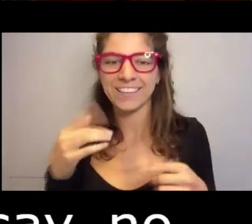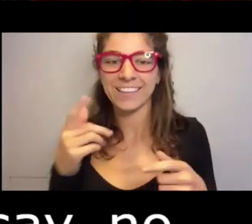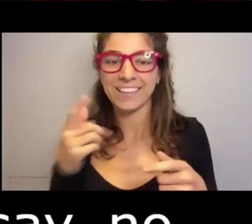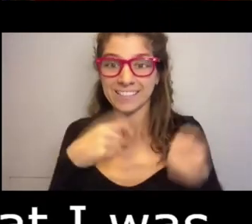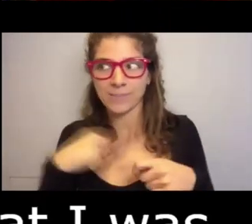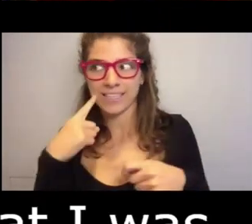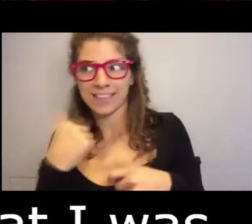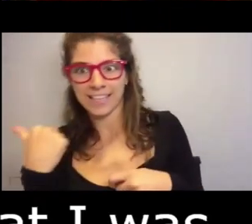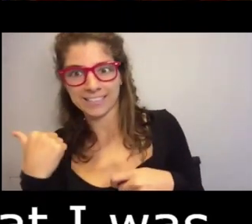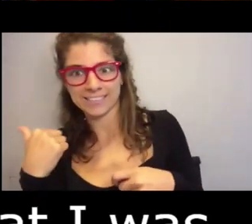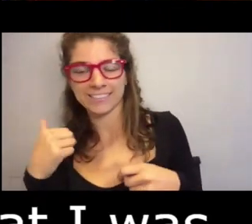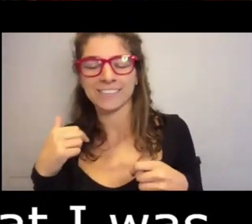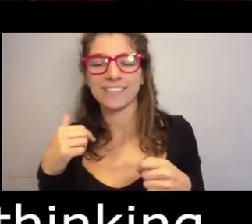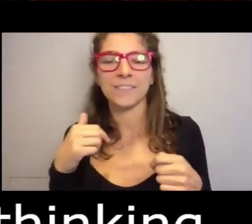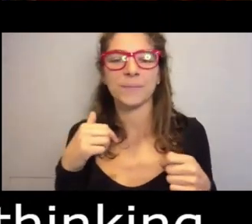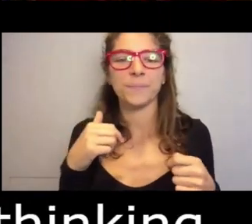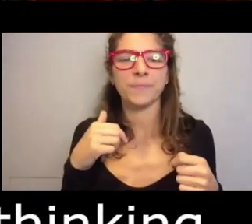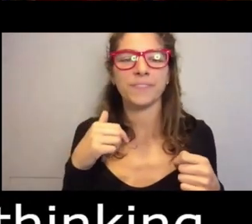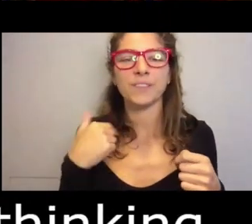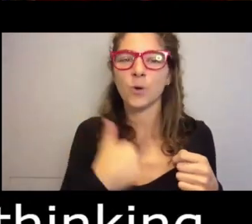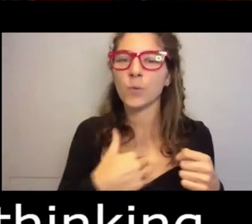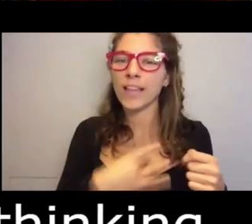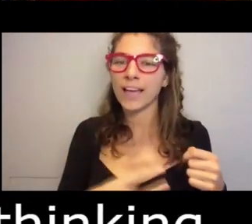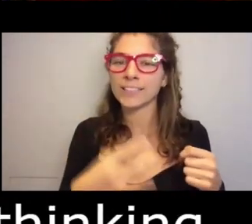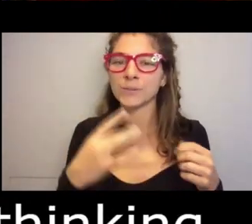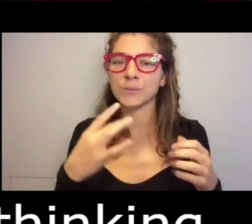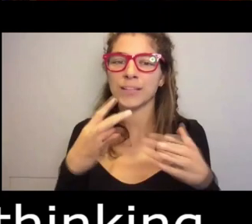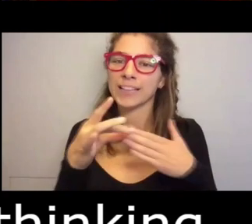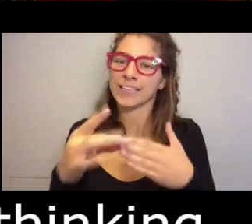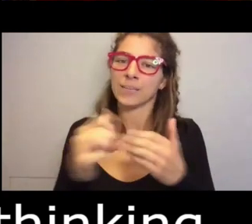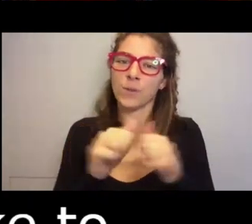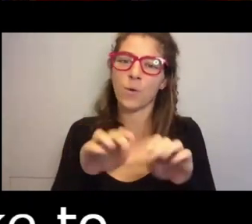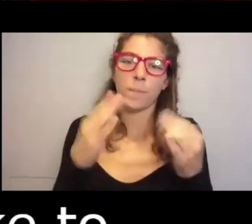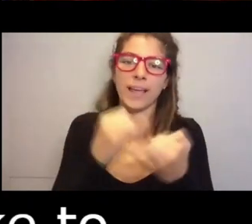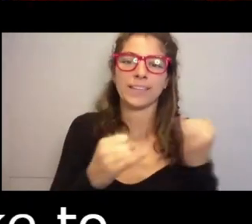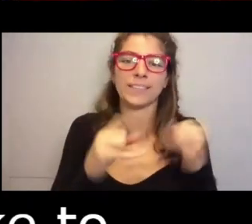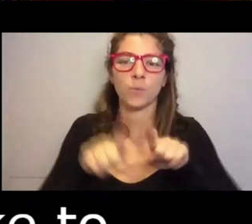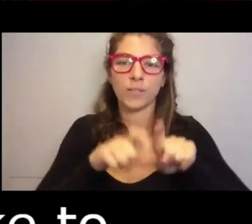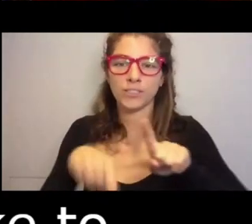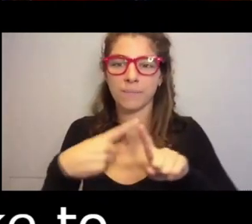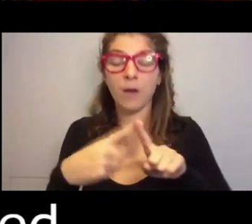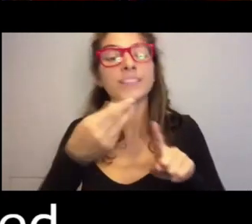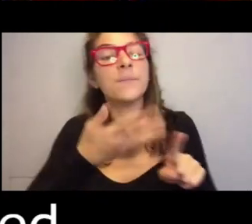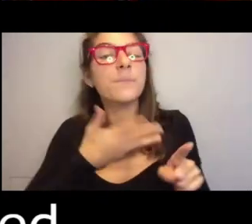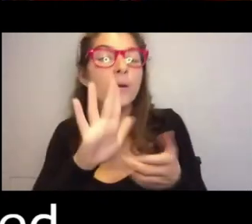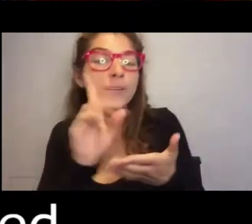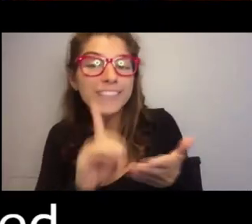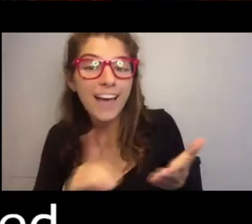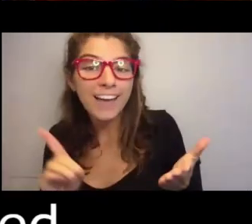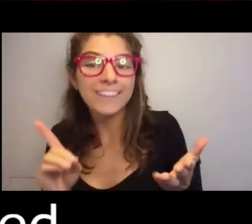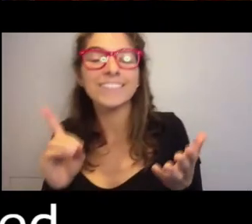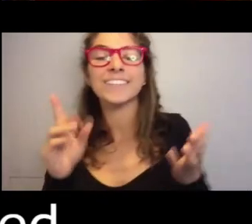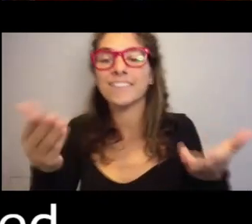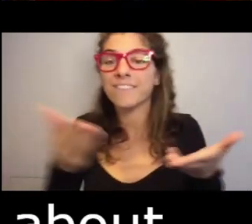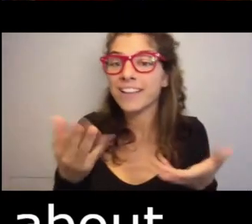I was thinking this. So we like to even lead with open-ended questions about, tell me about your design, and